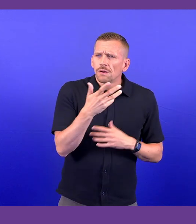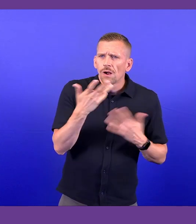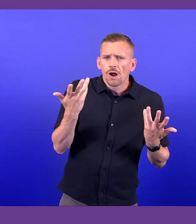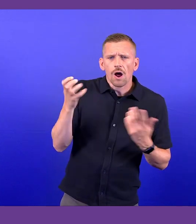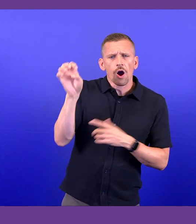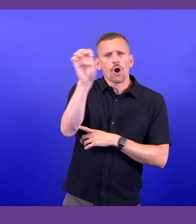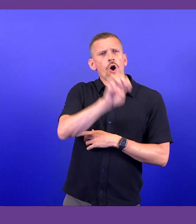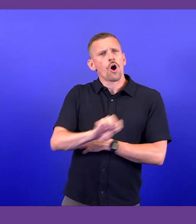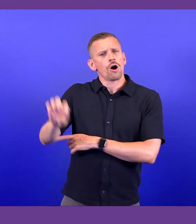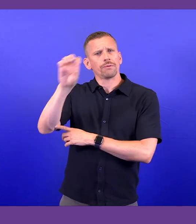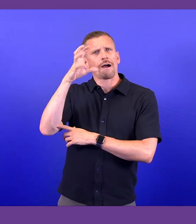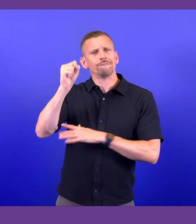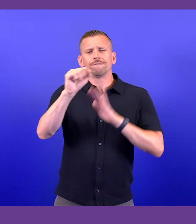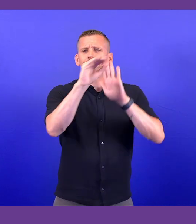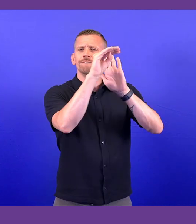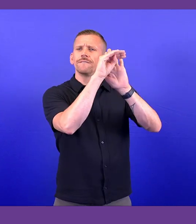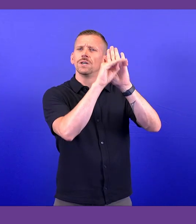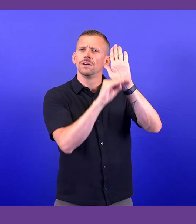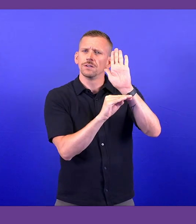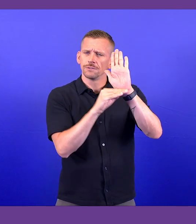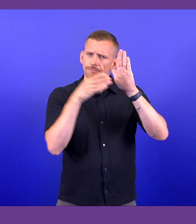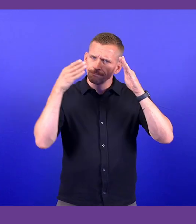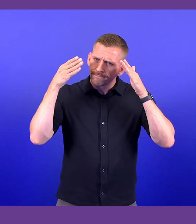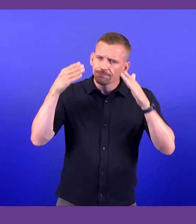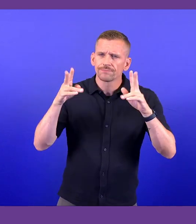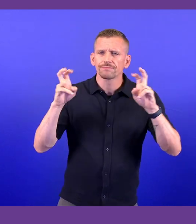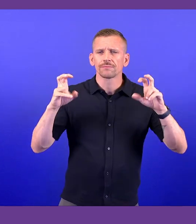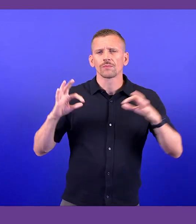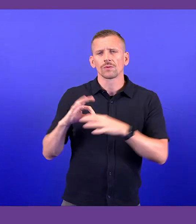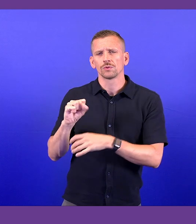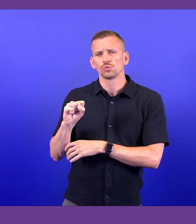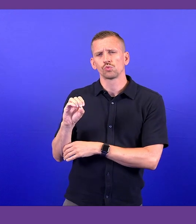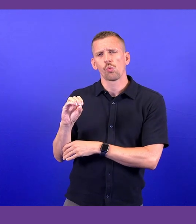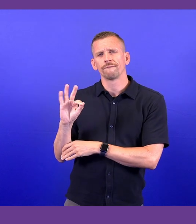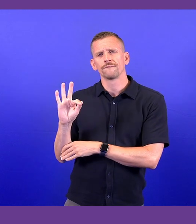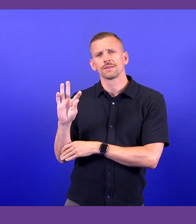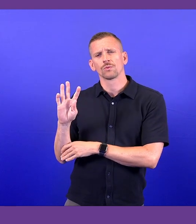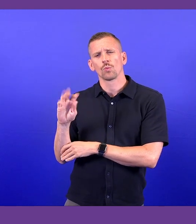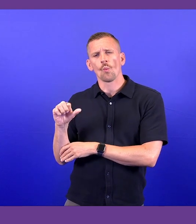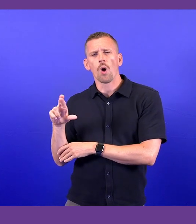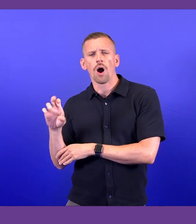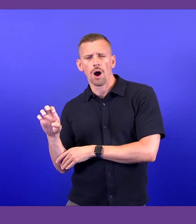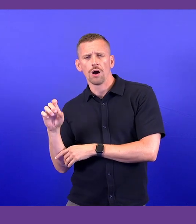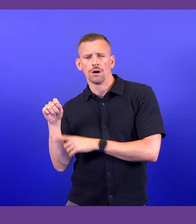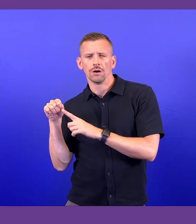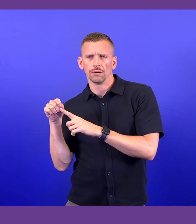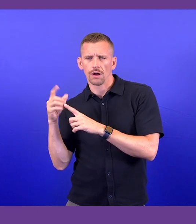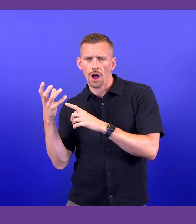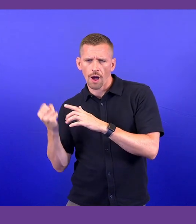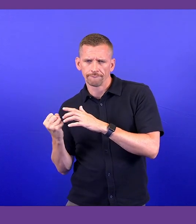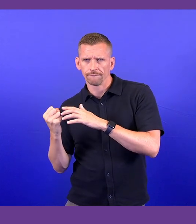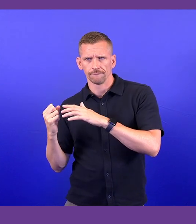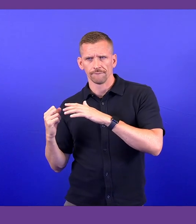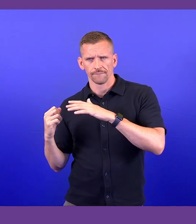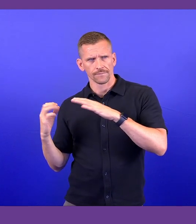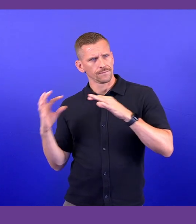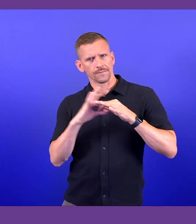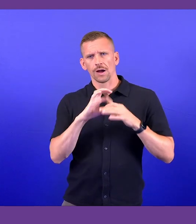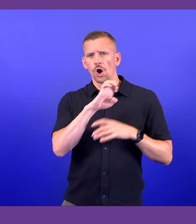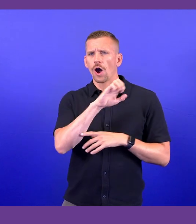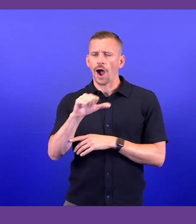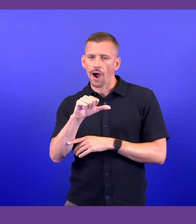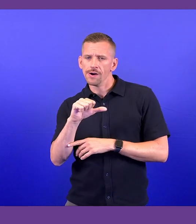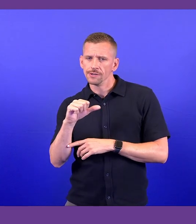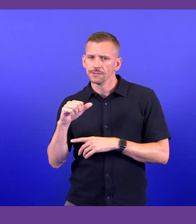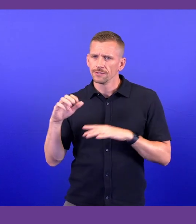I would say, software to play slow, but it's not the only regulation. Especially in railway, we have